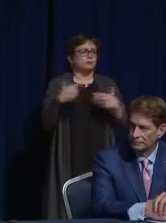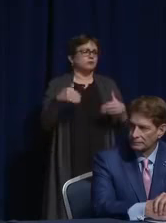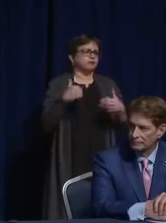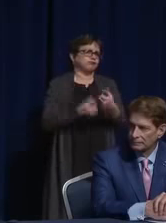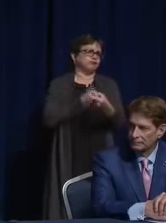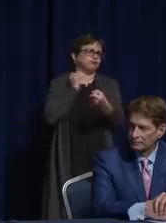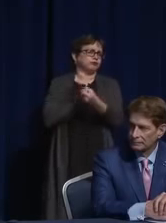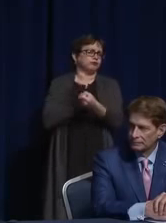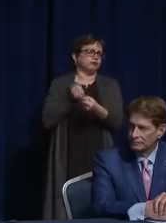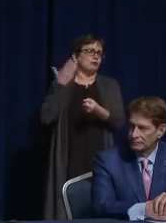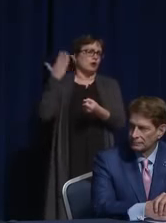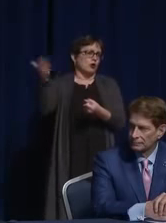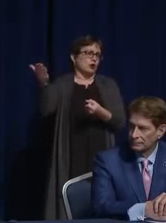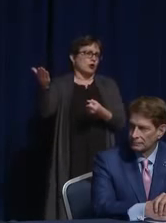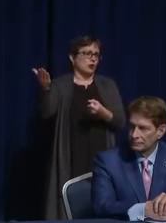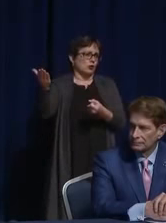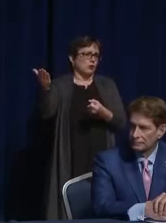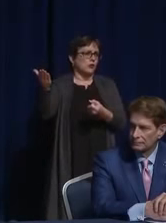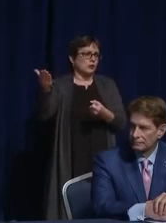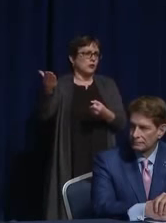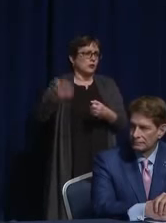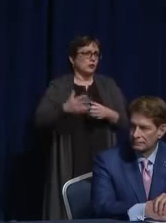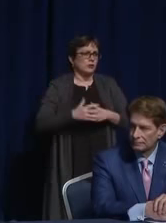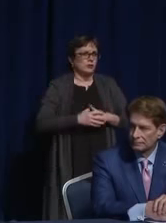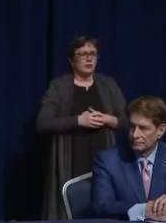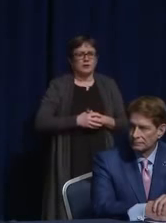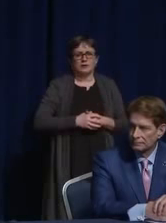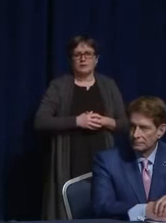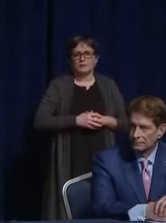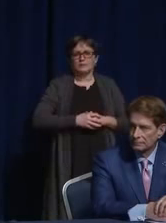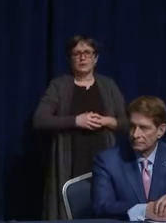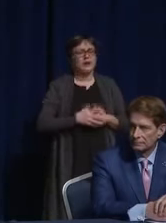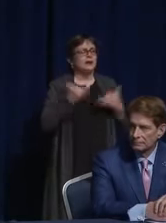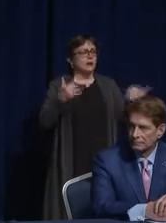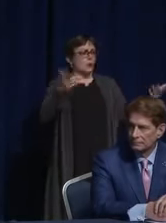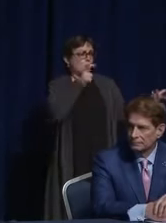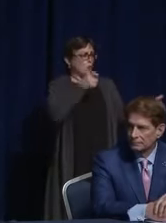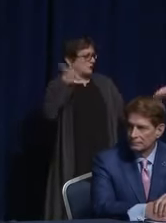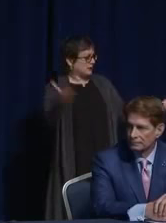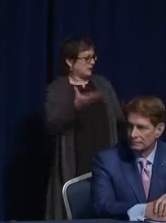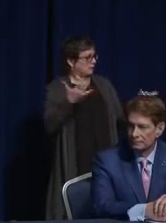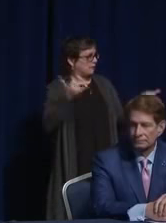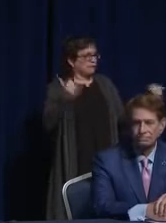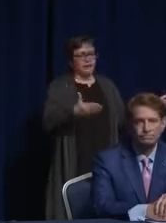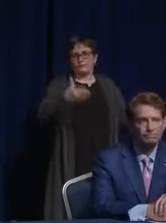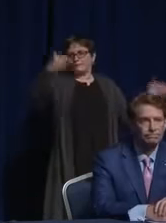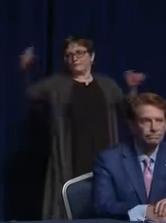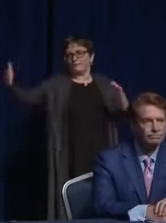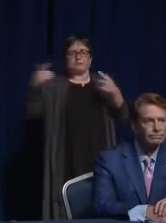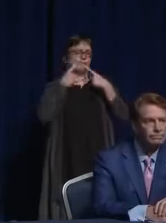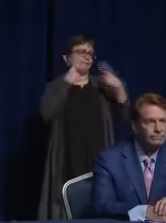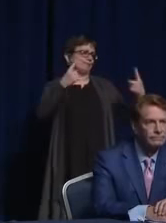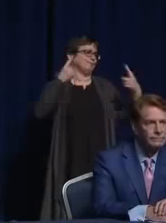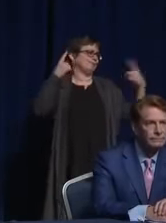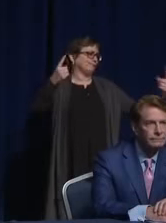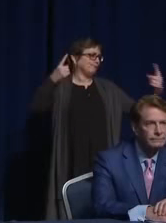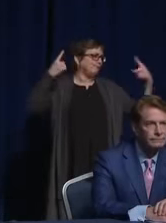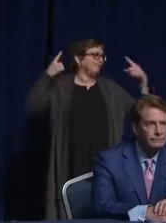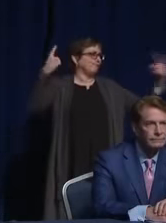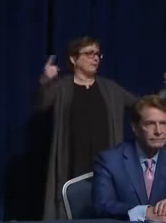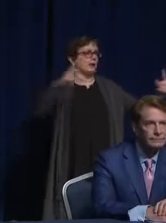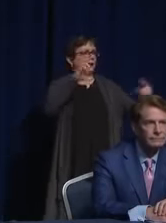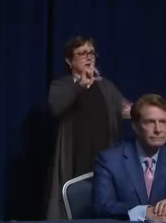in absentia. Up on the dais with me to my right, again, the woman who needs no introduction, our Health Commissioner, Judy